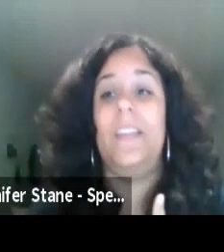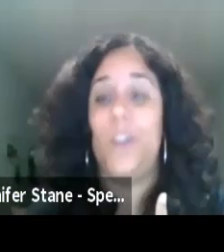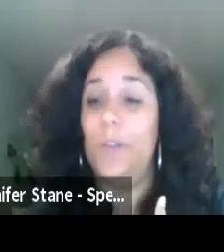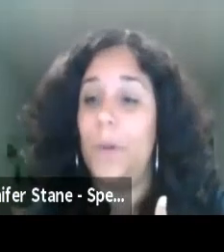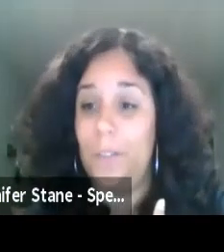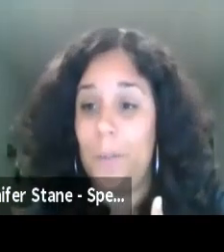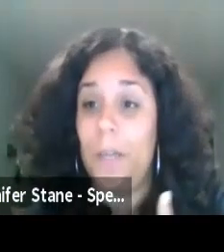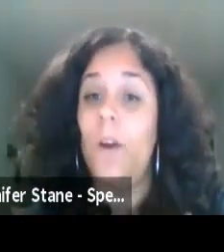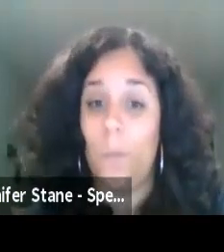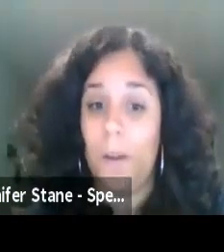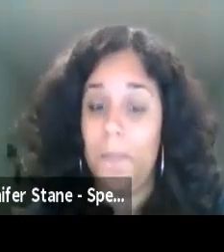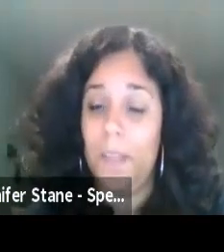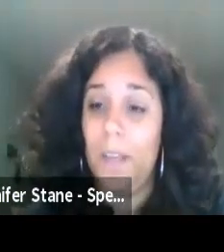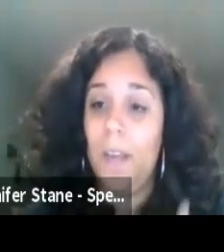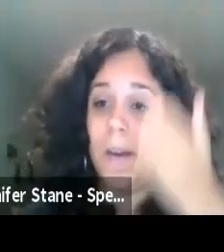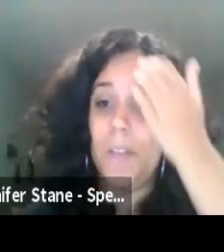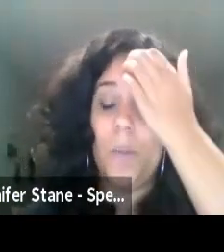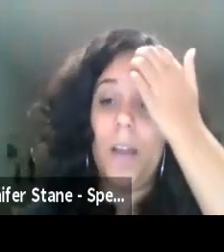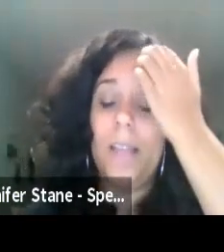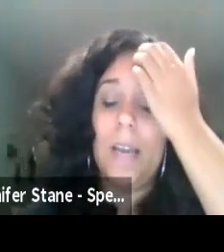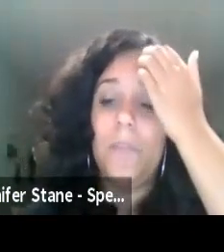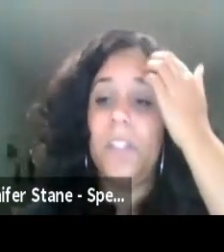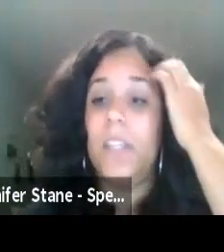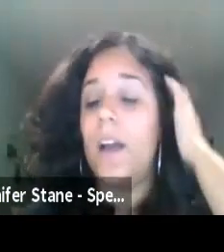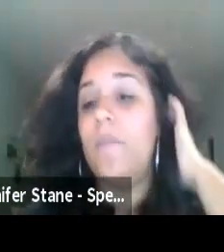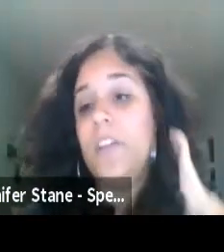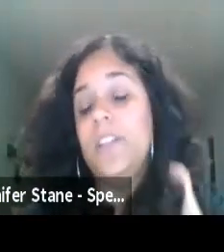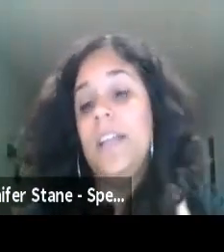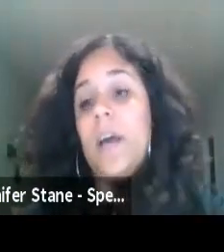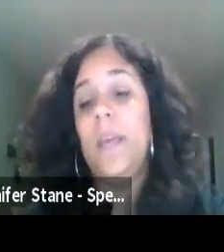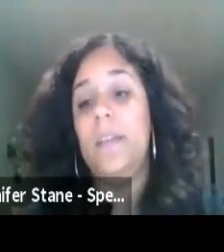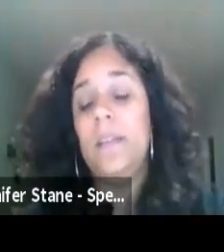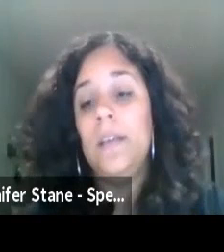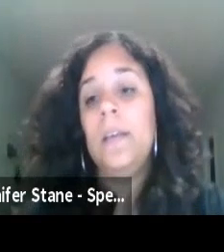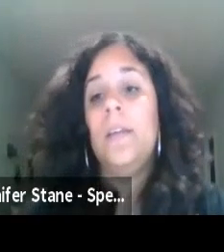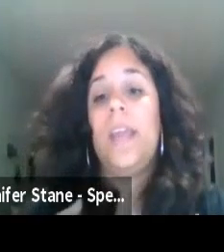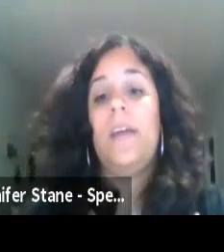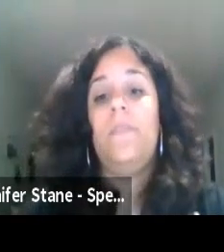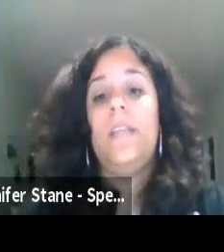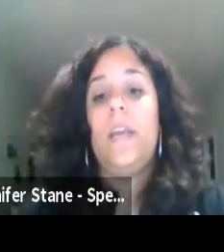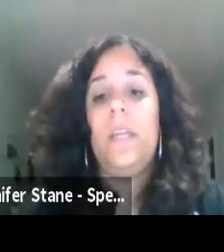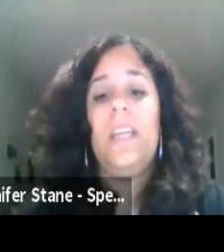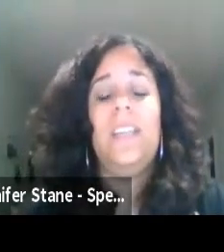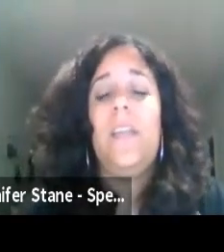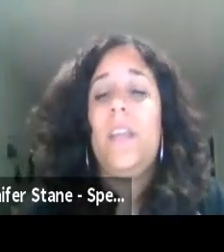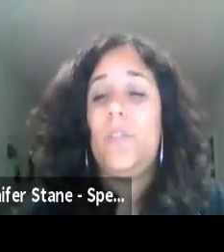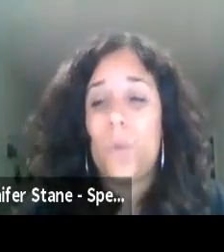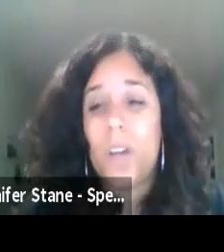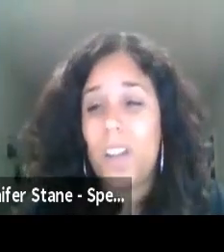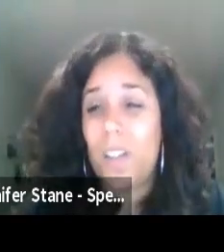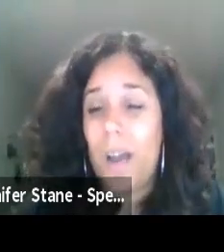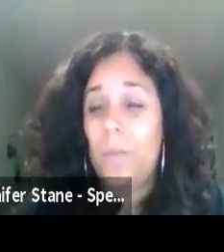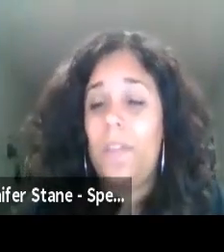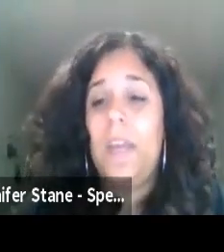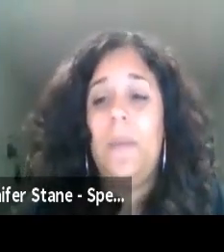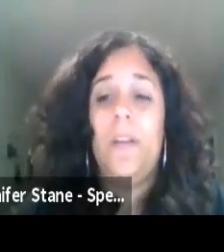supposed to make this other part of your body work well. So a lot of times we see a lot of patients that come in, they have diabetes and they